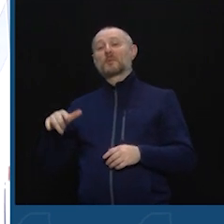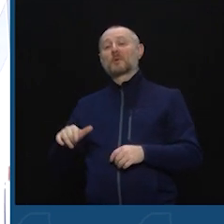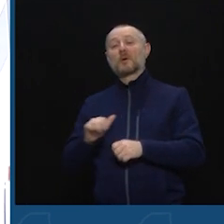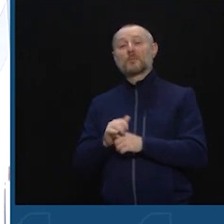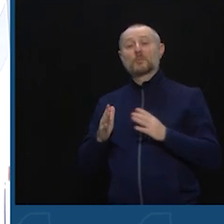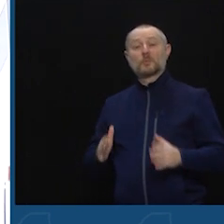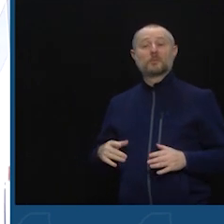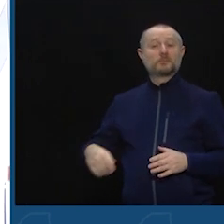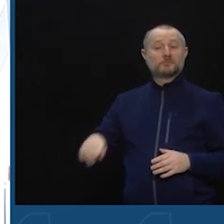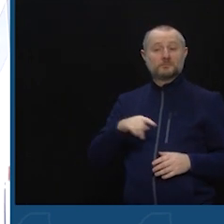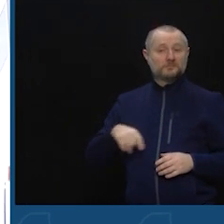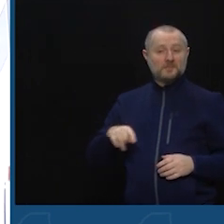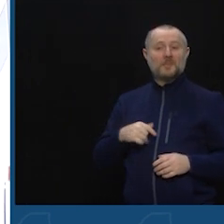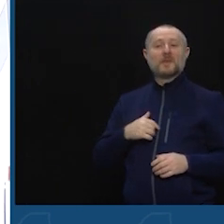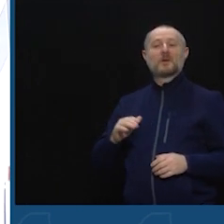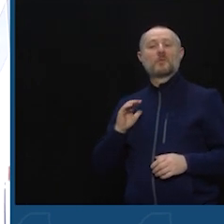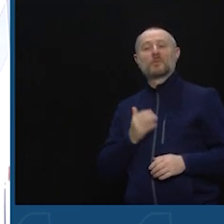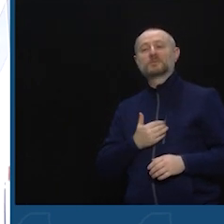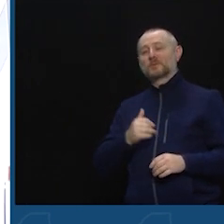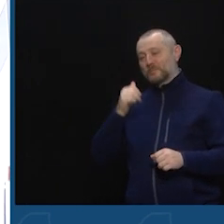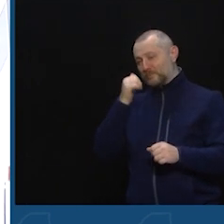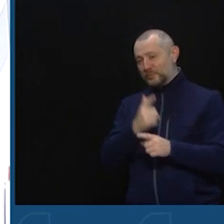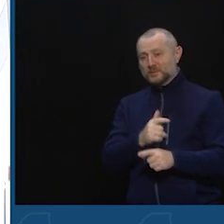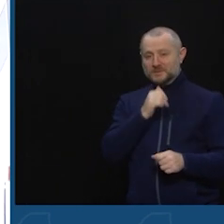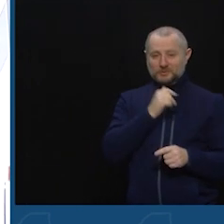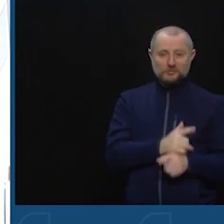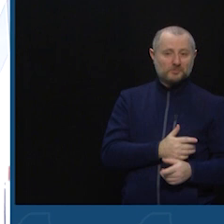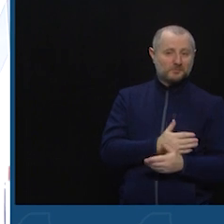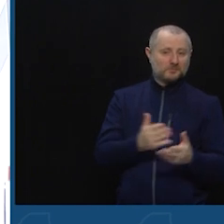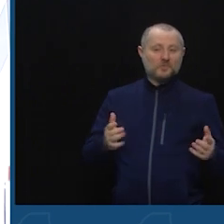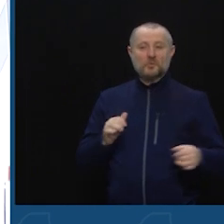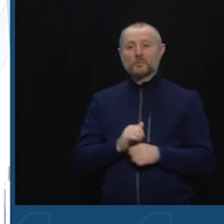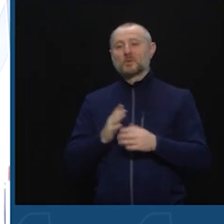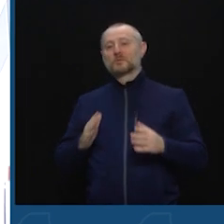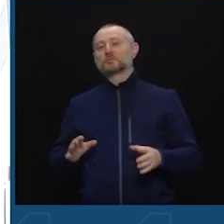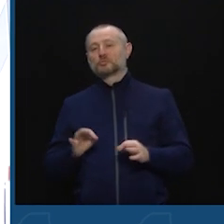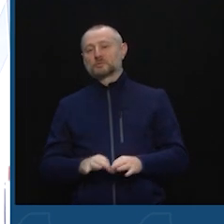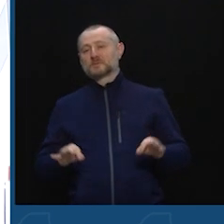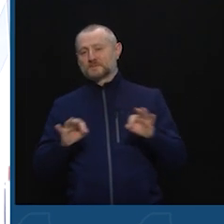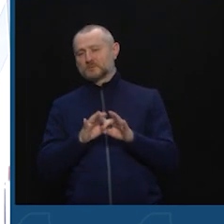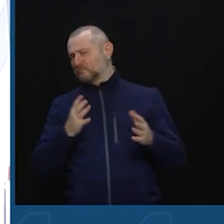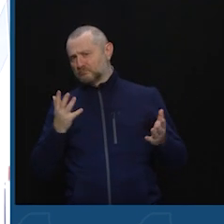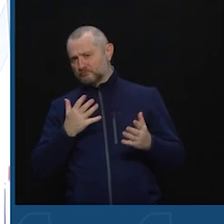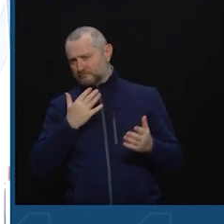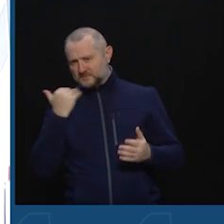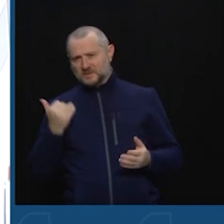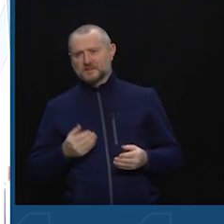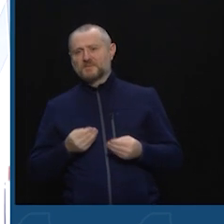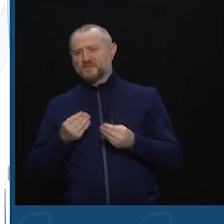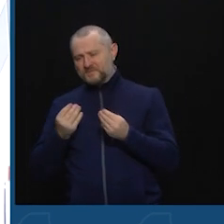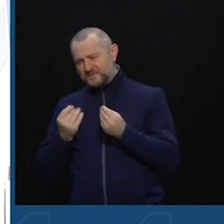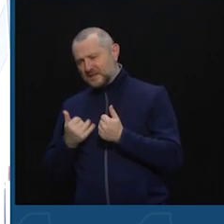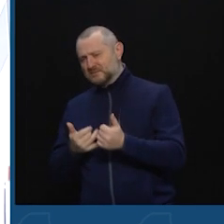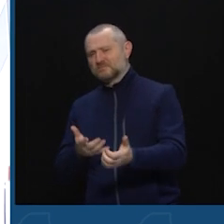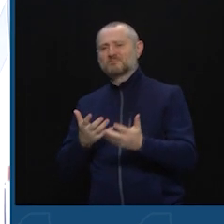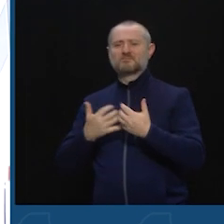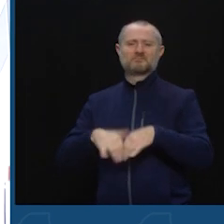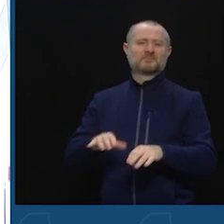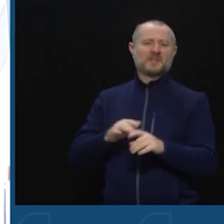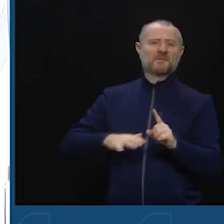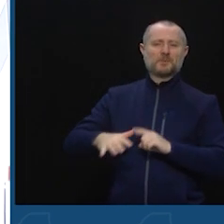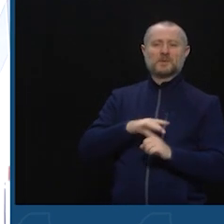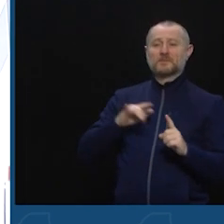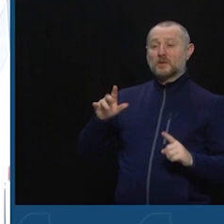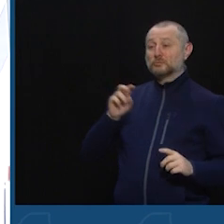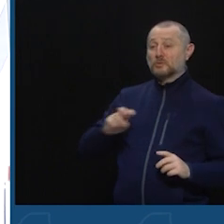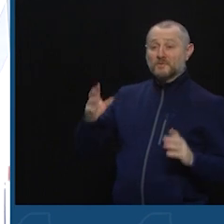and sisters, you deserve nothing but the best, most efficient workspace. To the travelers flying to and from our